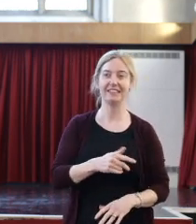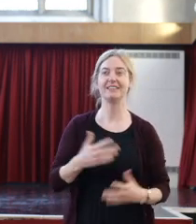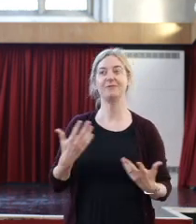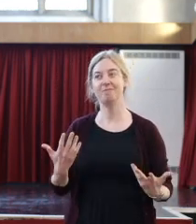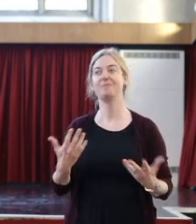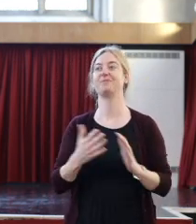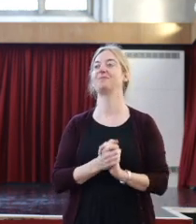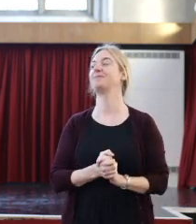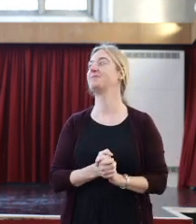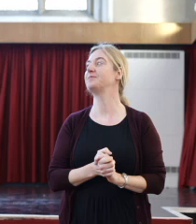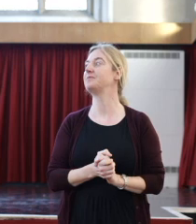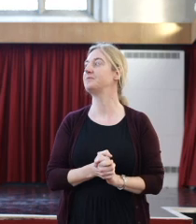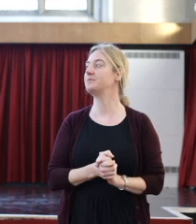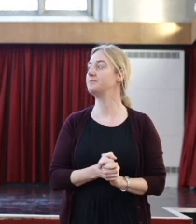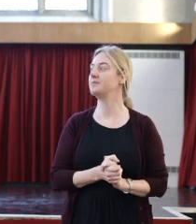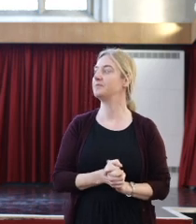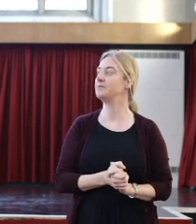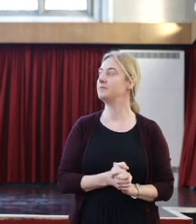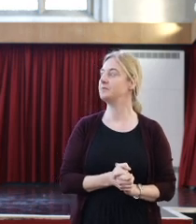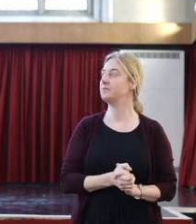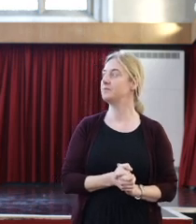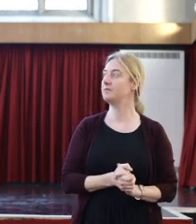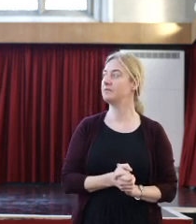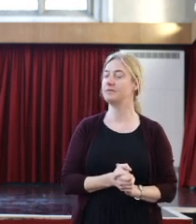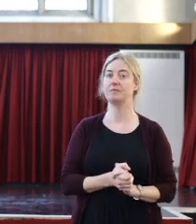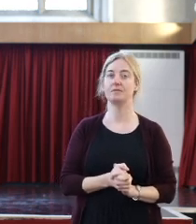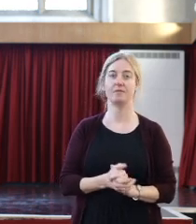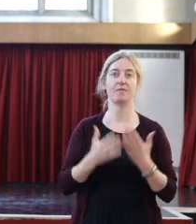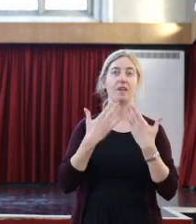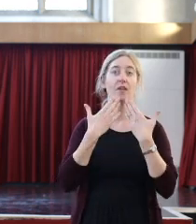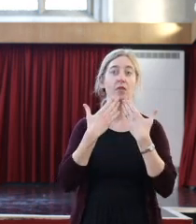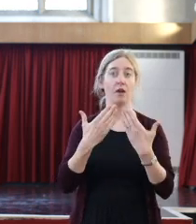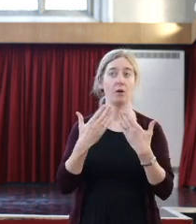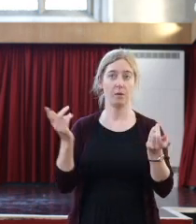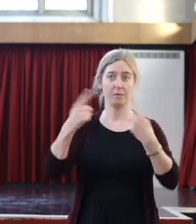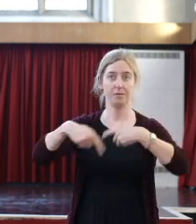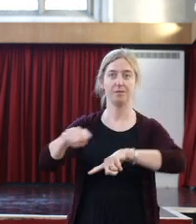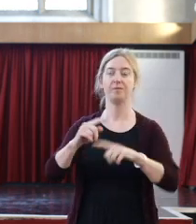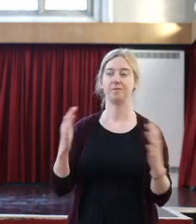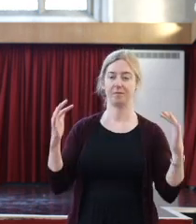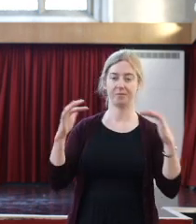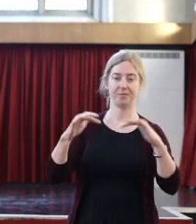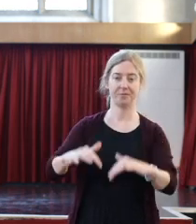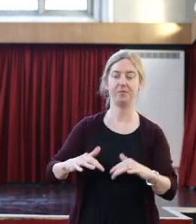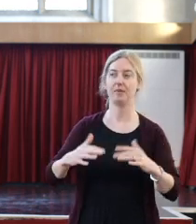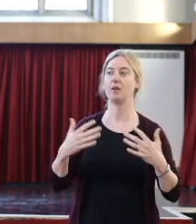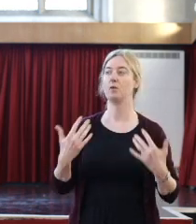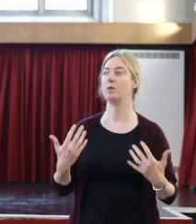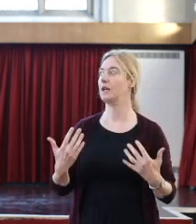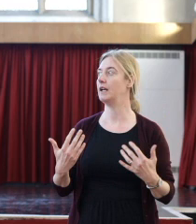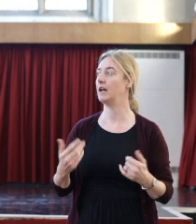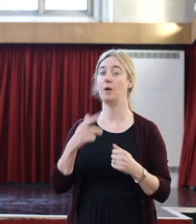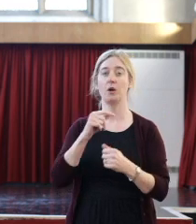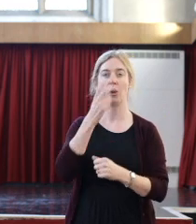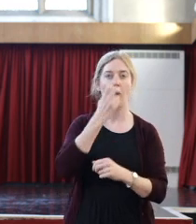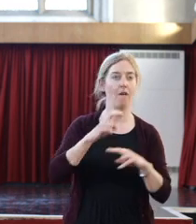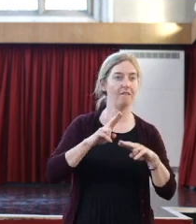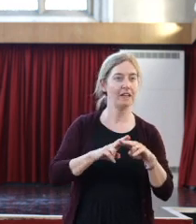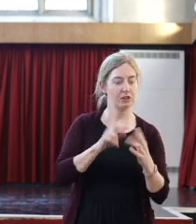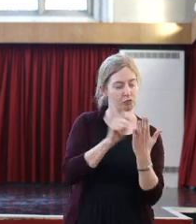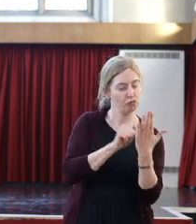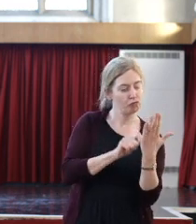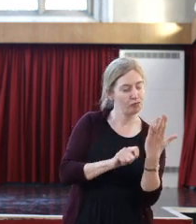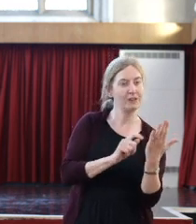with me. Thank you. It's great to have an opportunity to talk with you. I'm going to go analog. I'm not showing any slides or